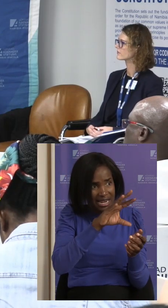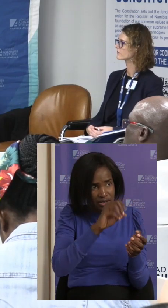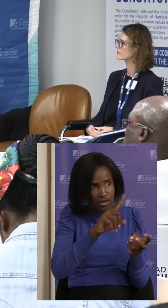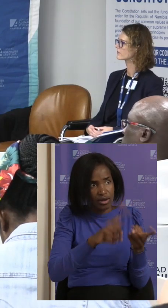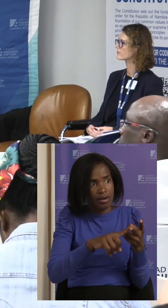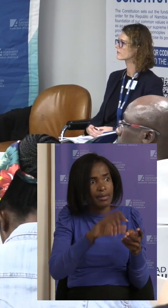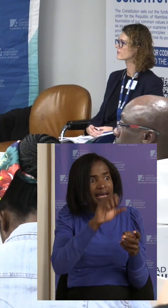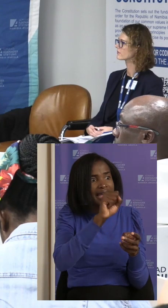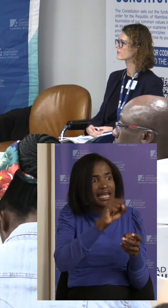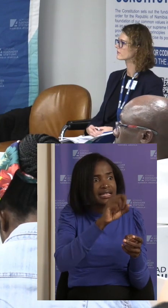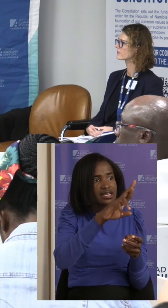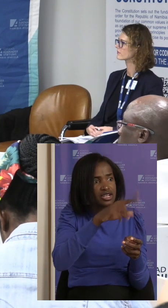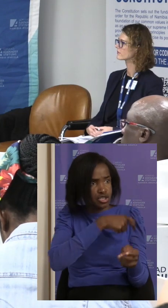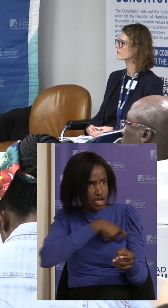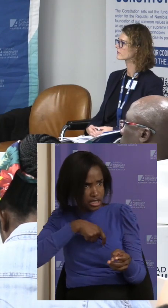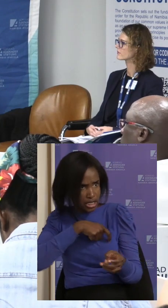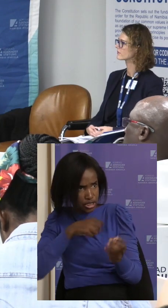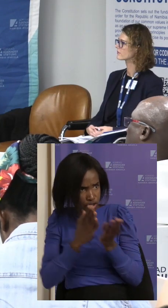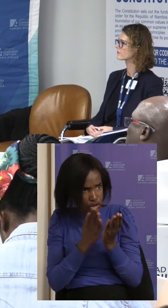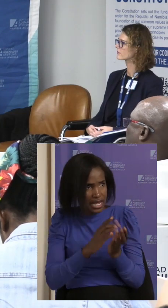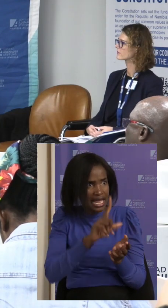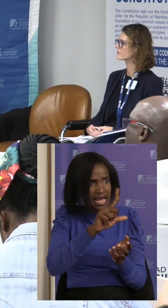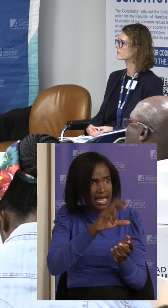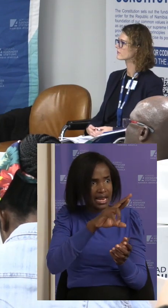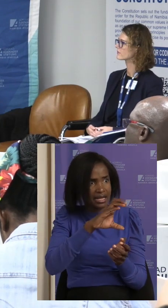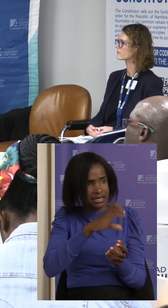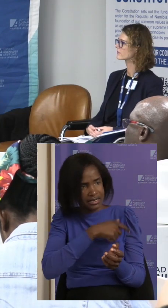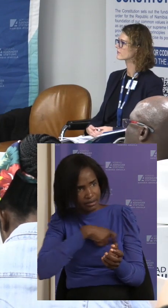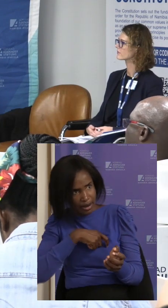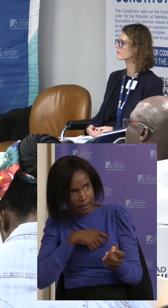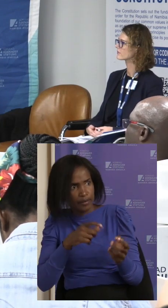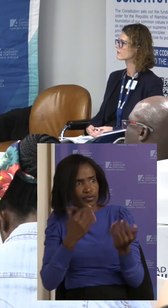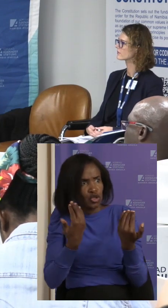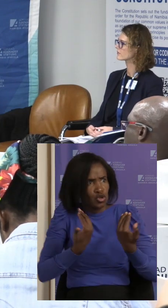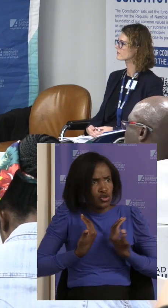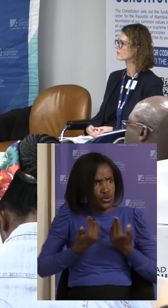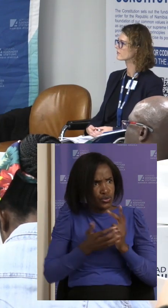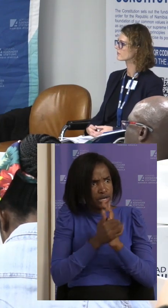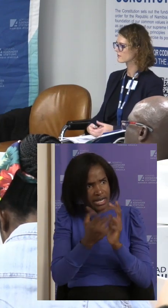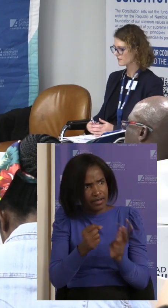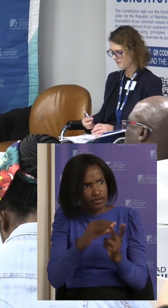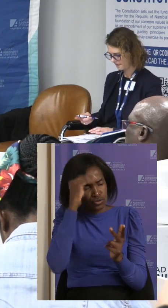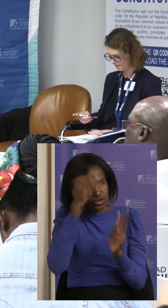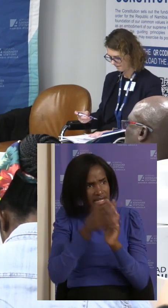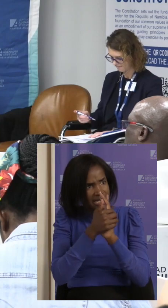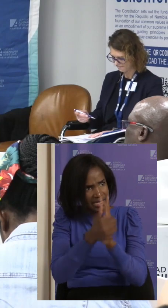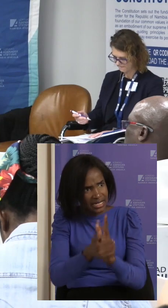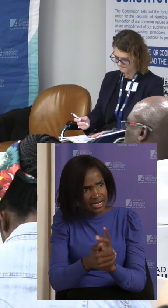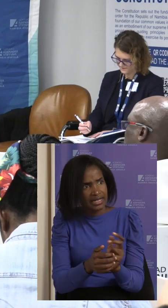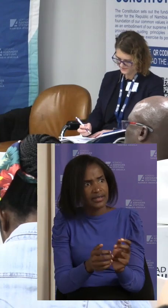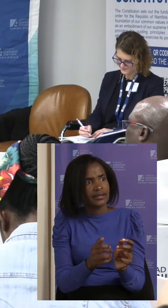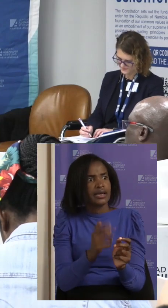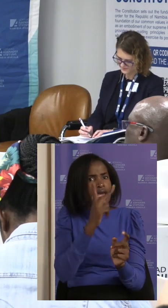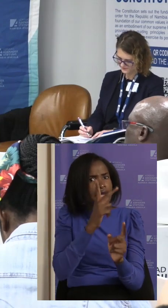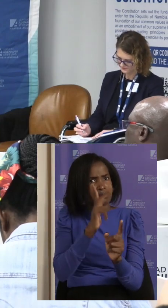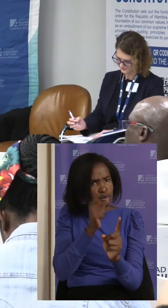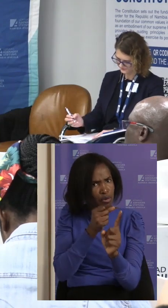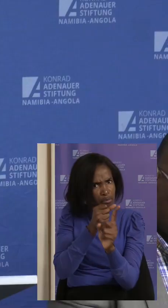have SRCs, in schools we have LRCs, we also have youth leaders, student leaders and